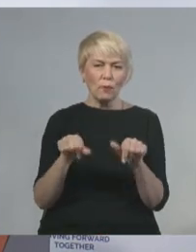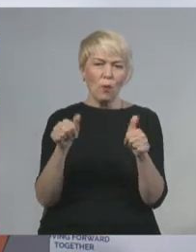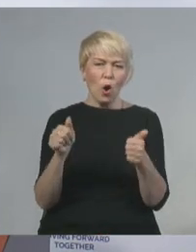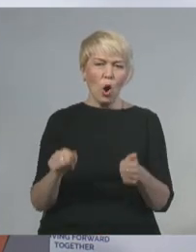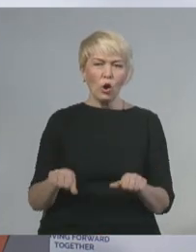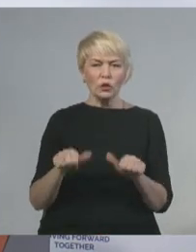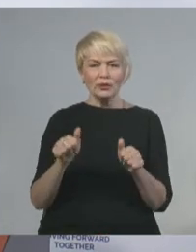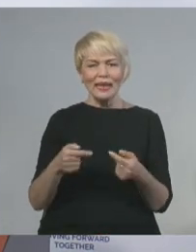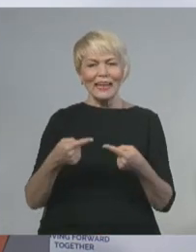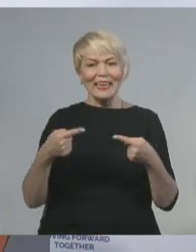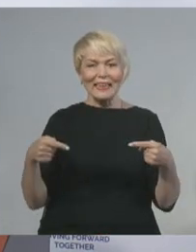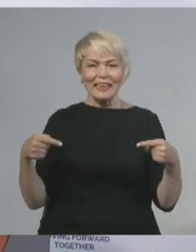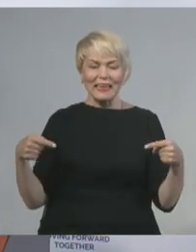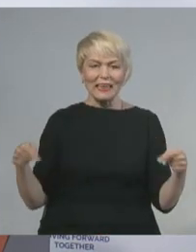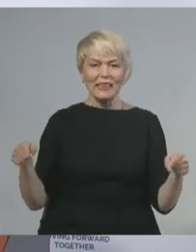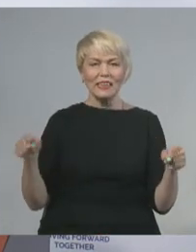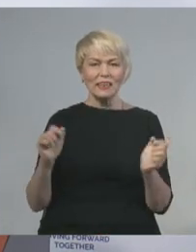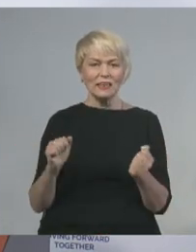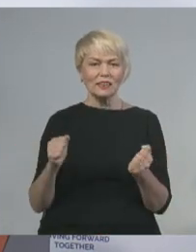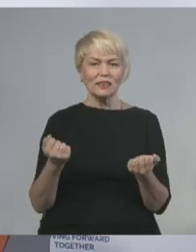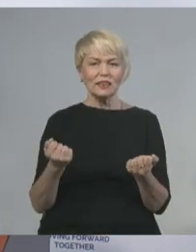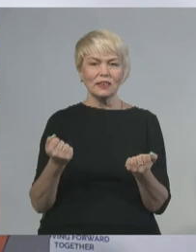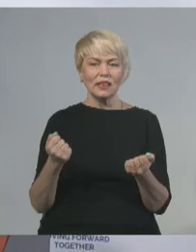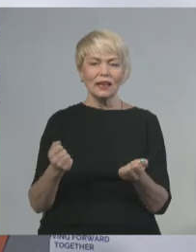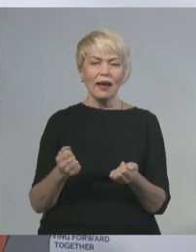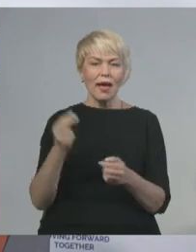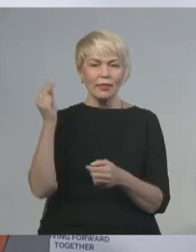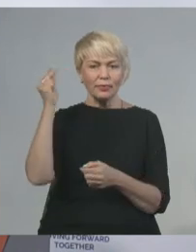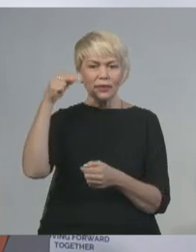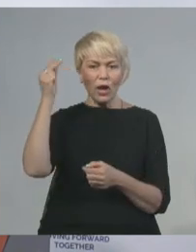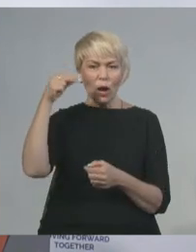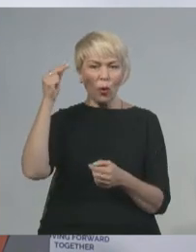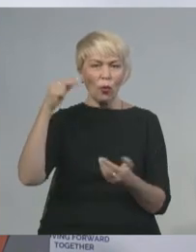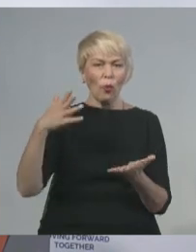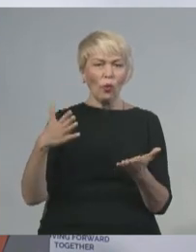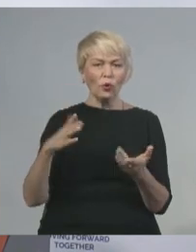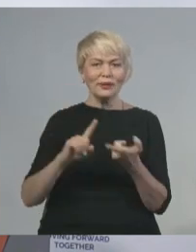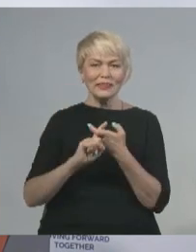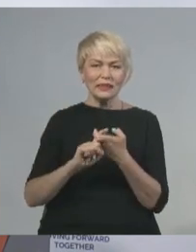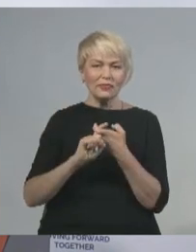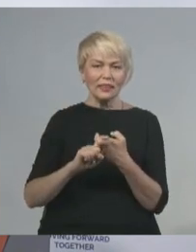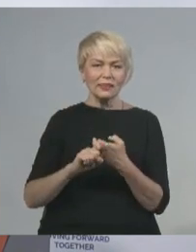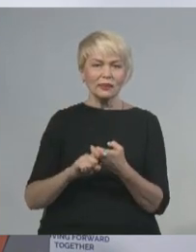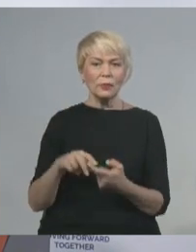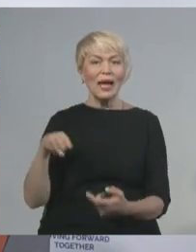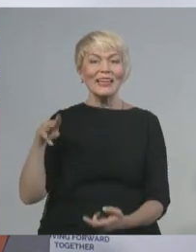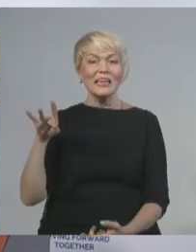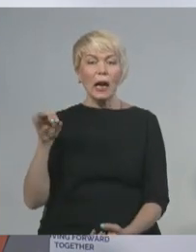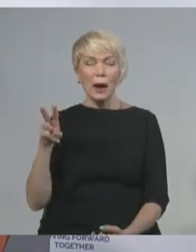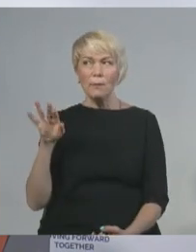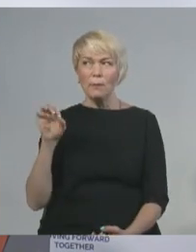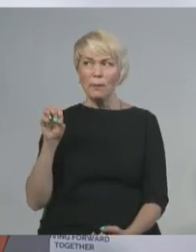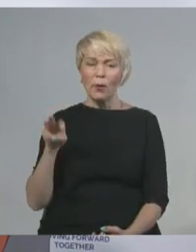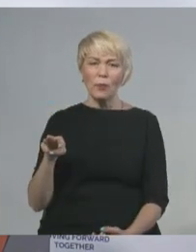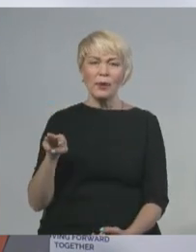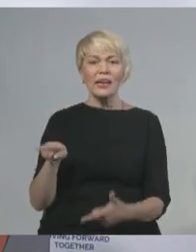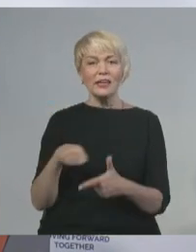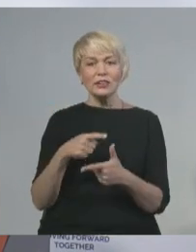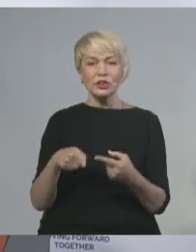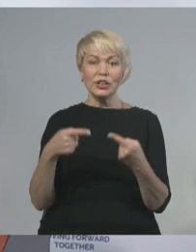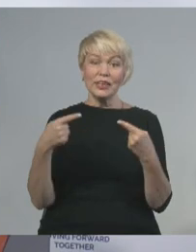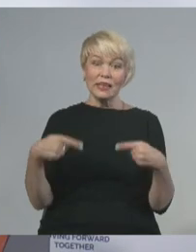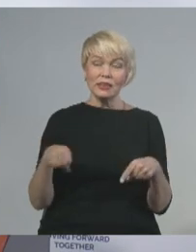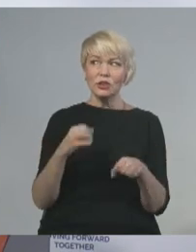like donald trump or other people or what they're doing something else ivona yes thank you i would